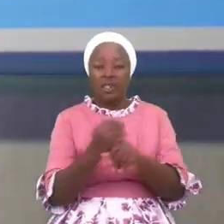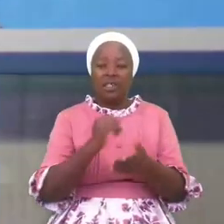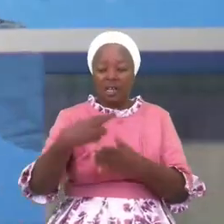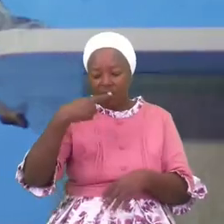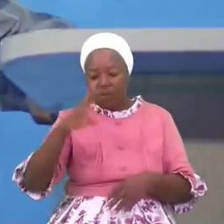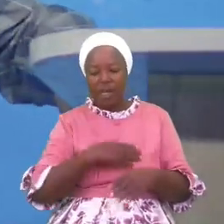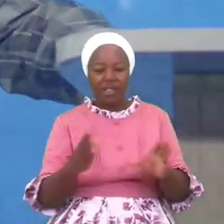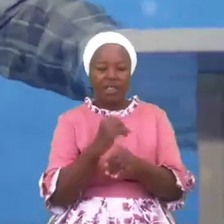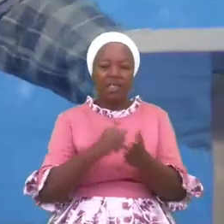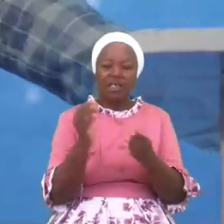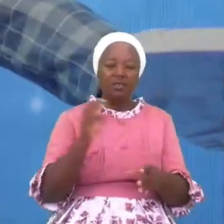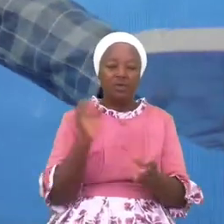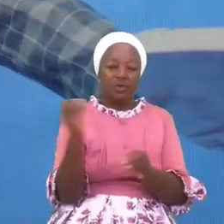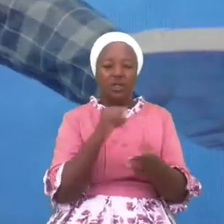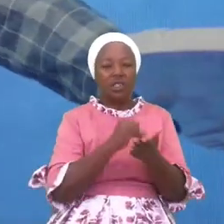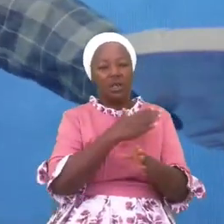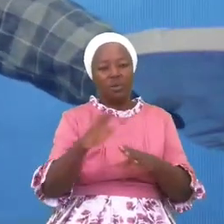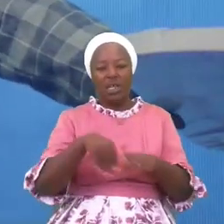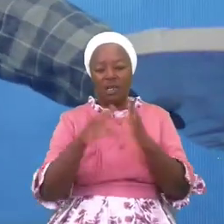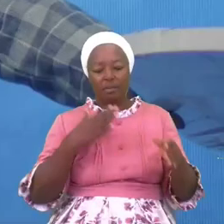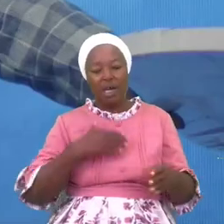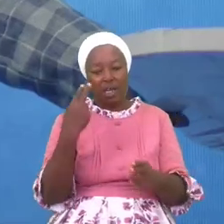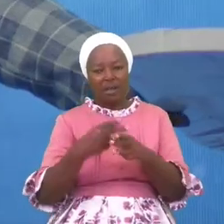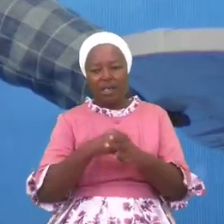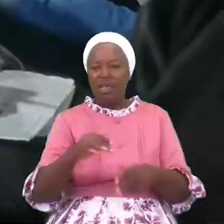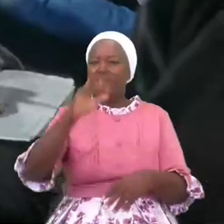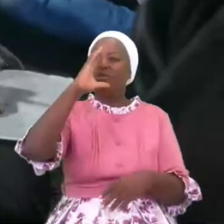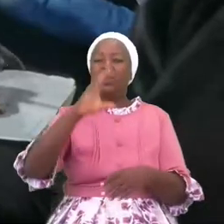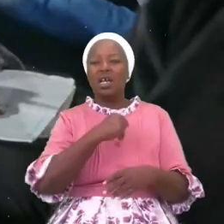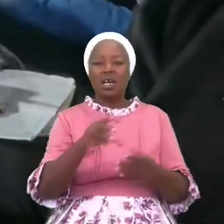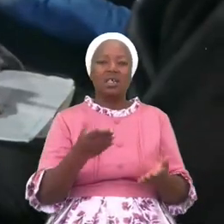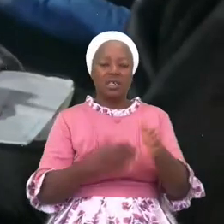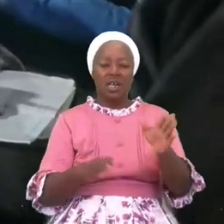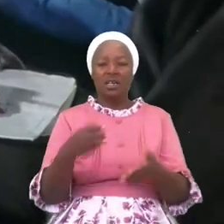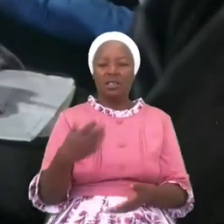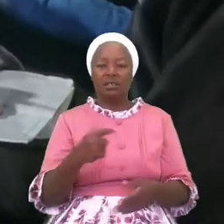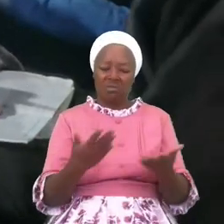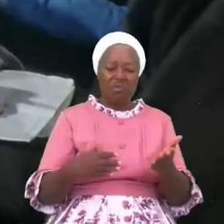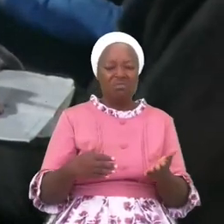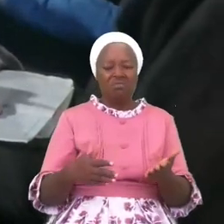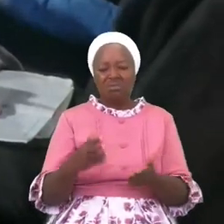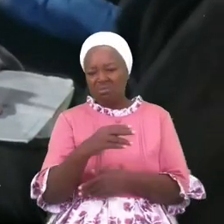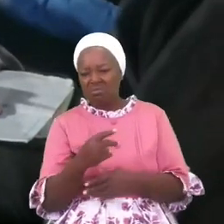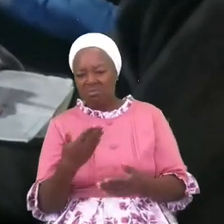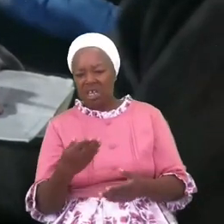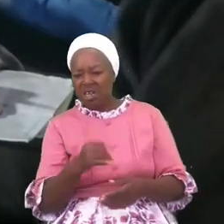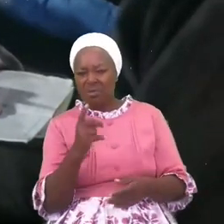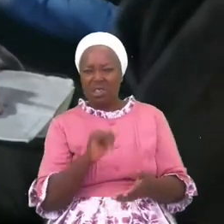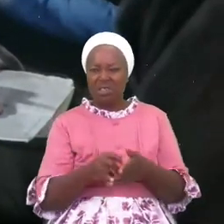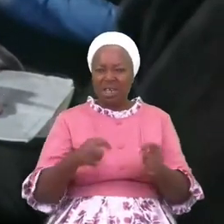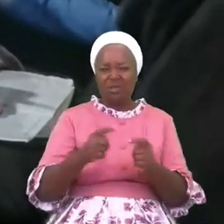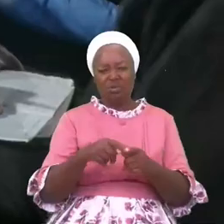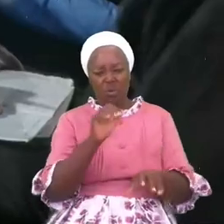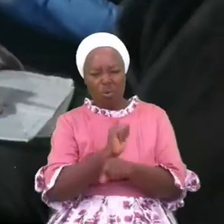by accident or somebody trying to play tricks on them, it will not hurt you. And then they lay their hands on the